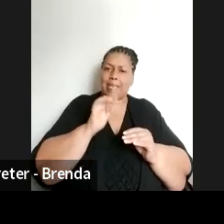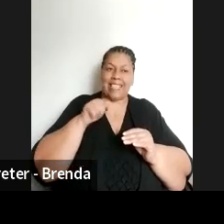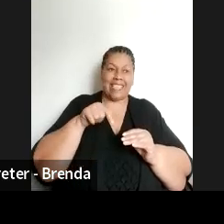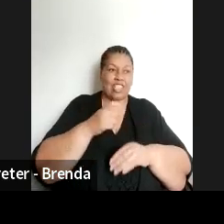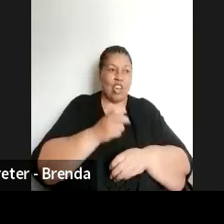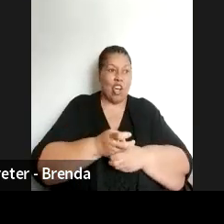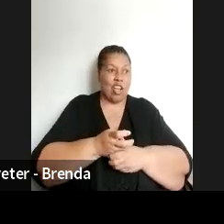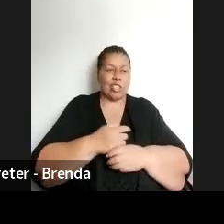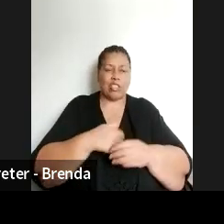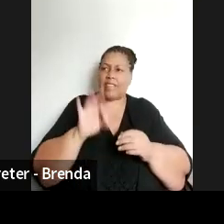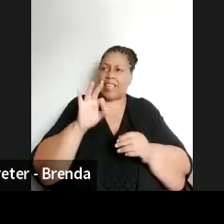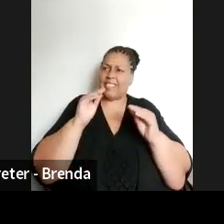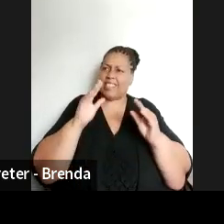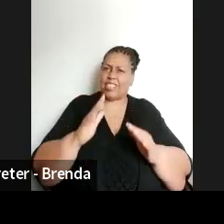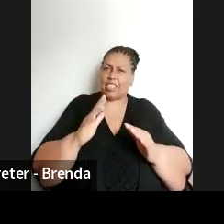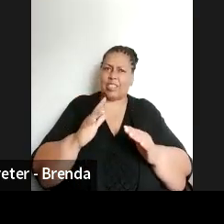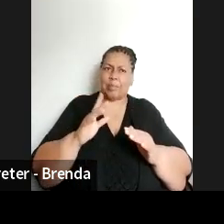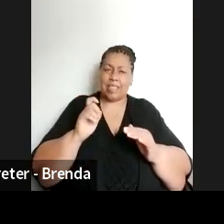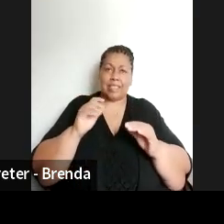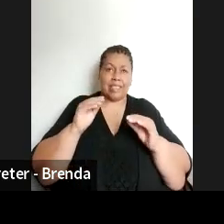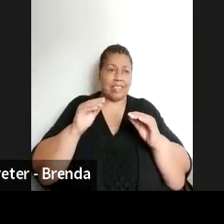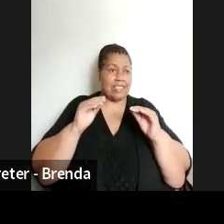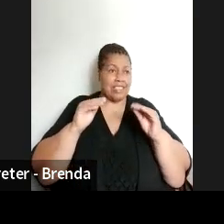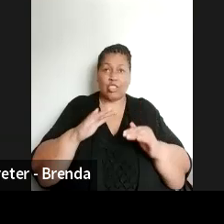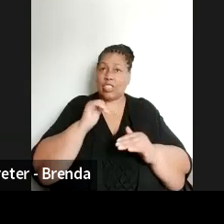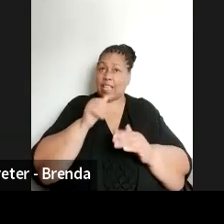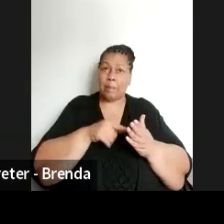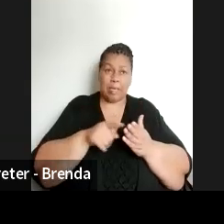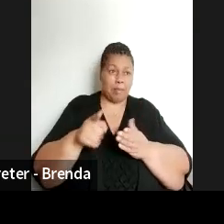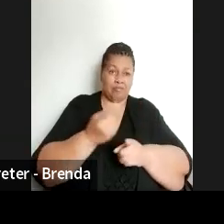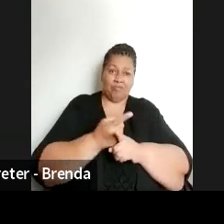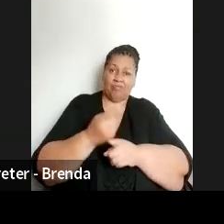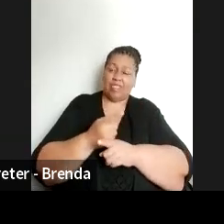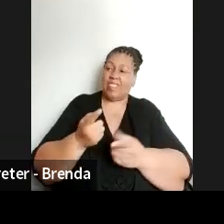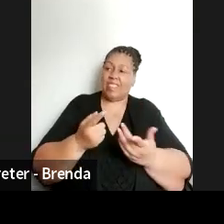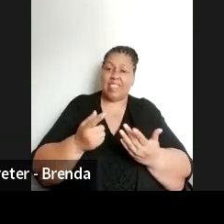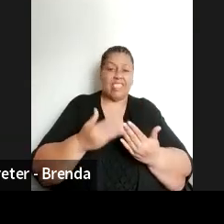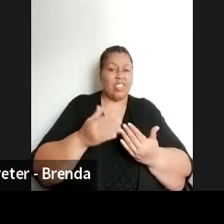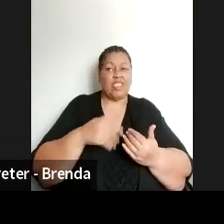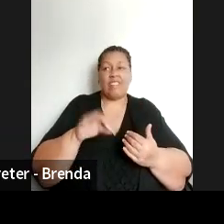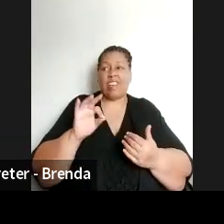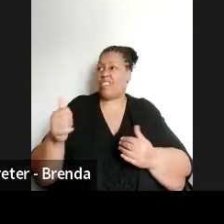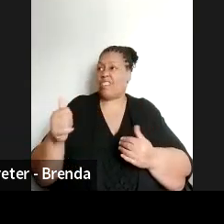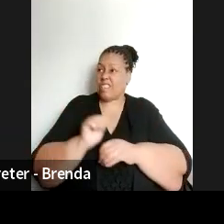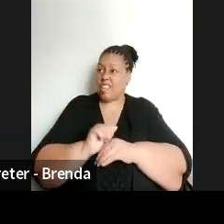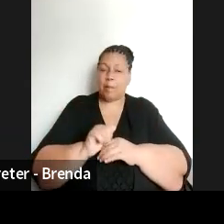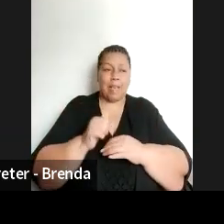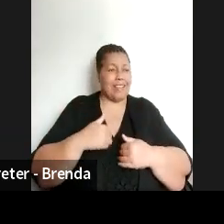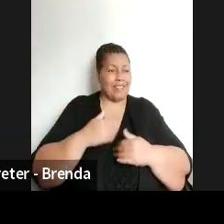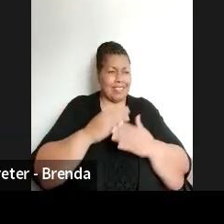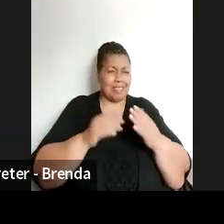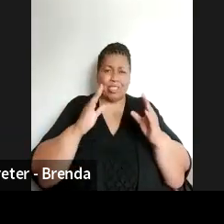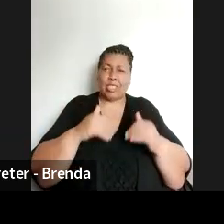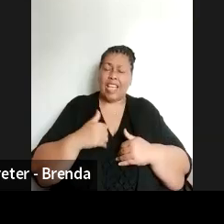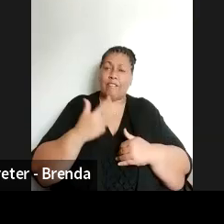because teachers aren't being paid as much, and teachers have to find other jobs. Like, I had a teacher that had like 3 other